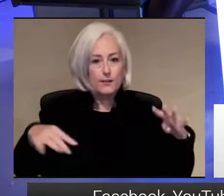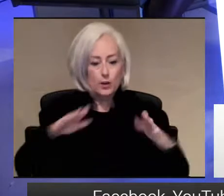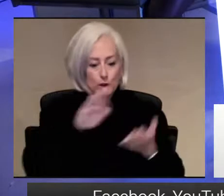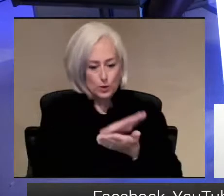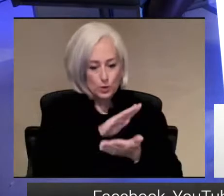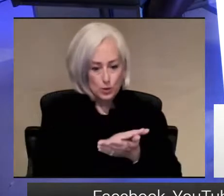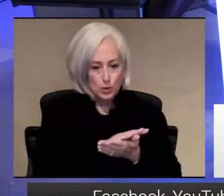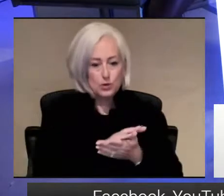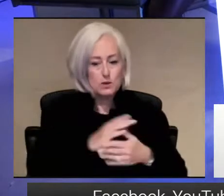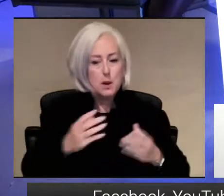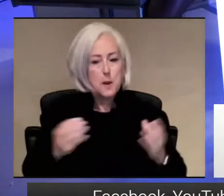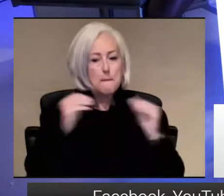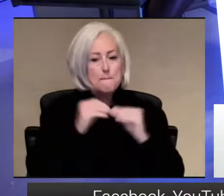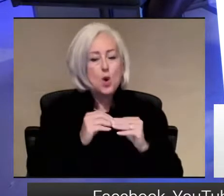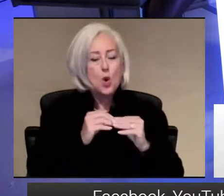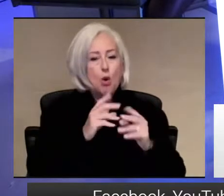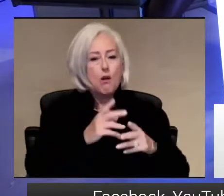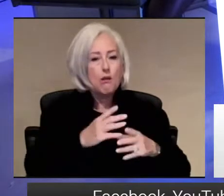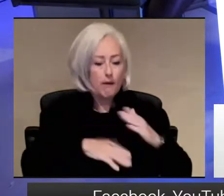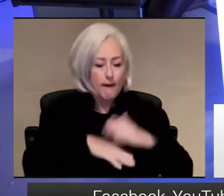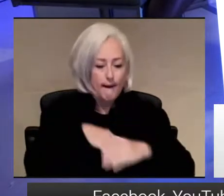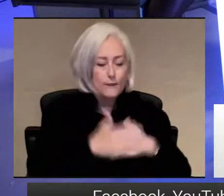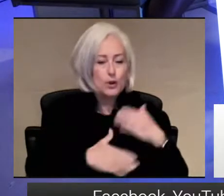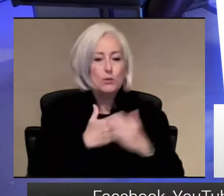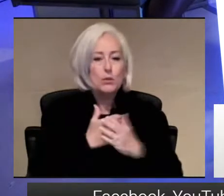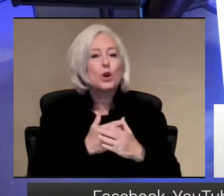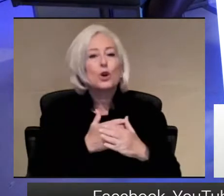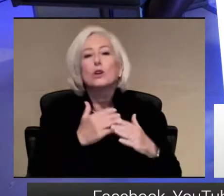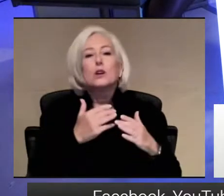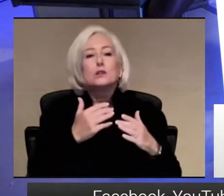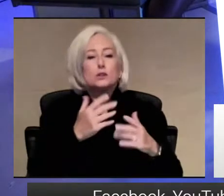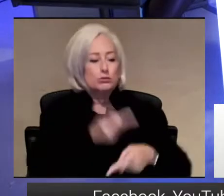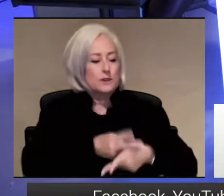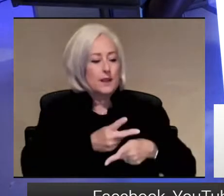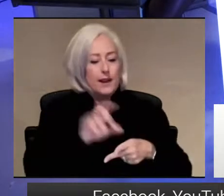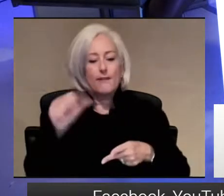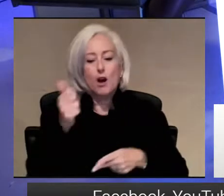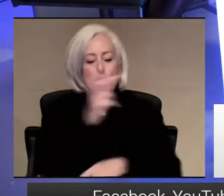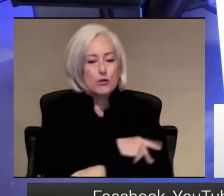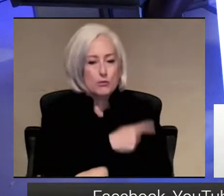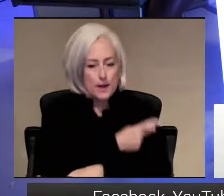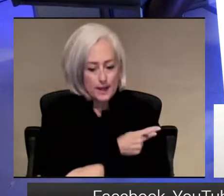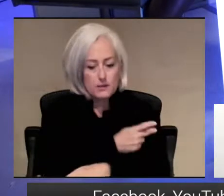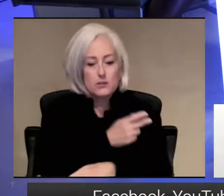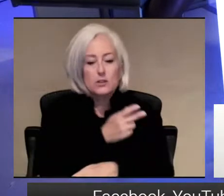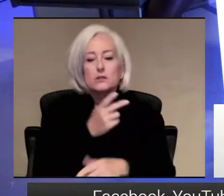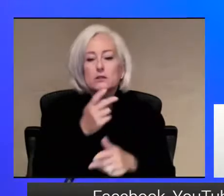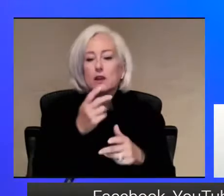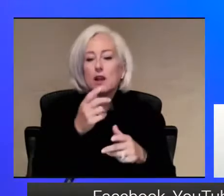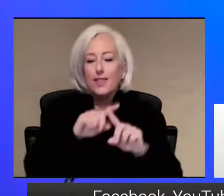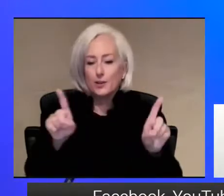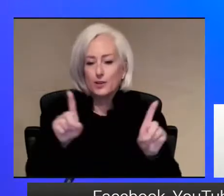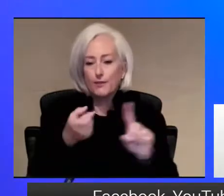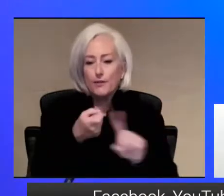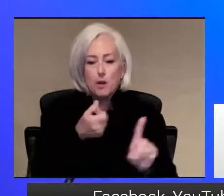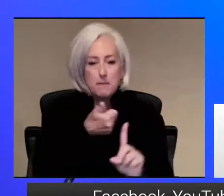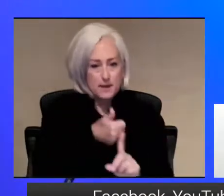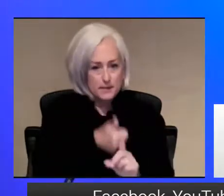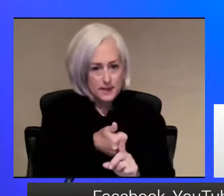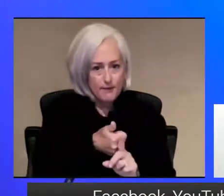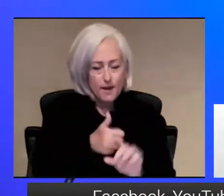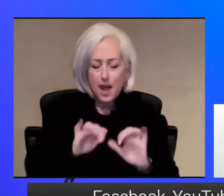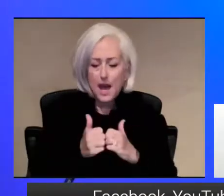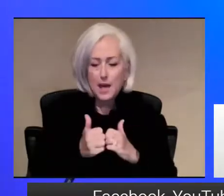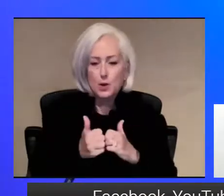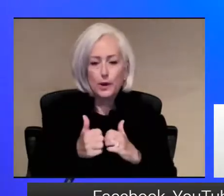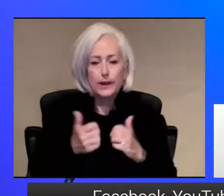helps with creativity, helps with innovation. How do we get that to happen in more communities more often? Yeah, so I think that we get that to happen